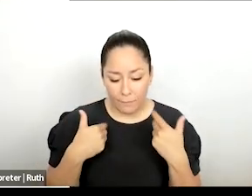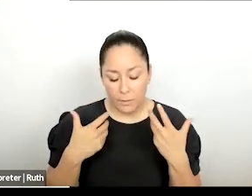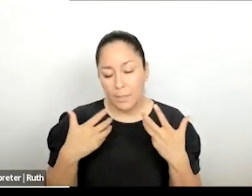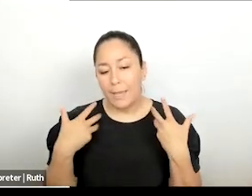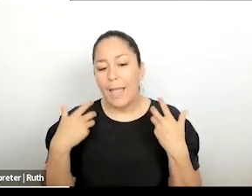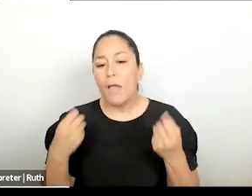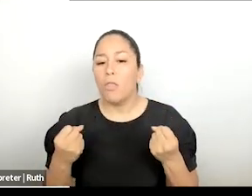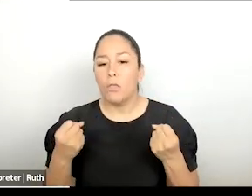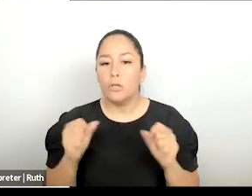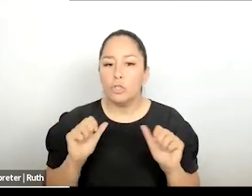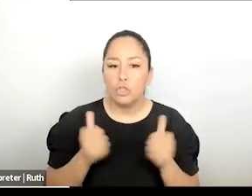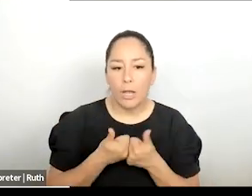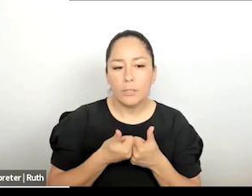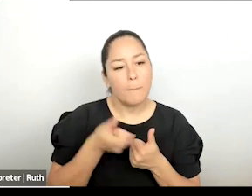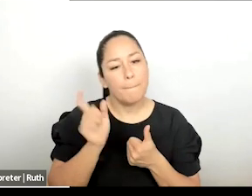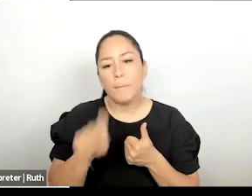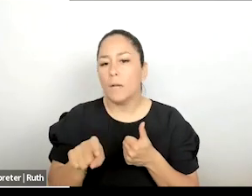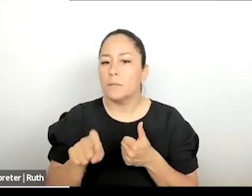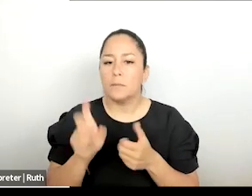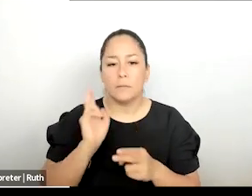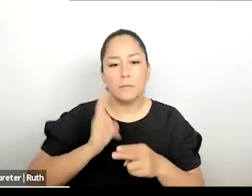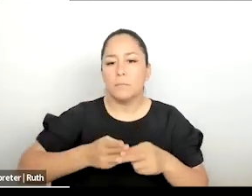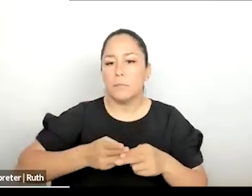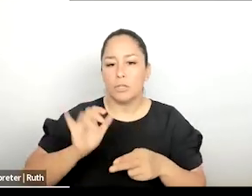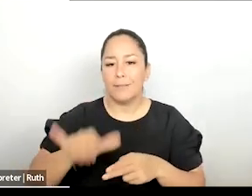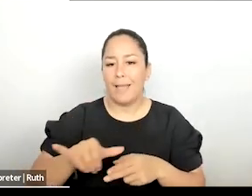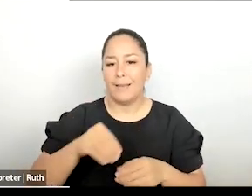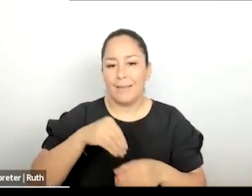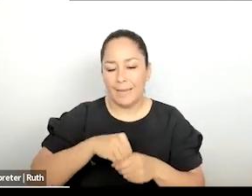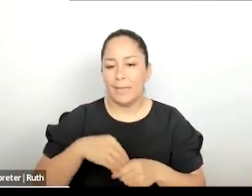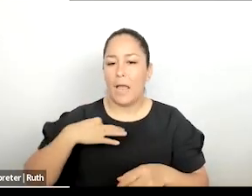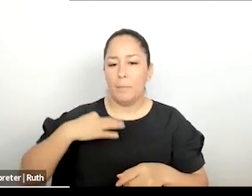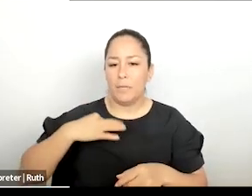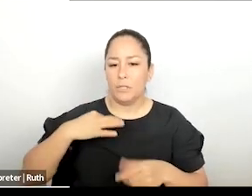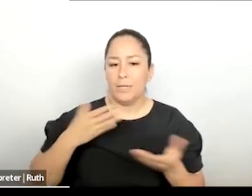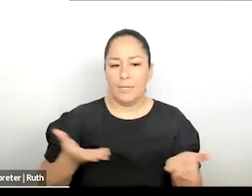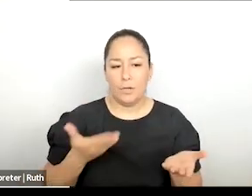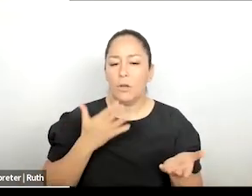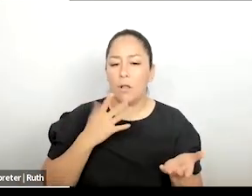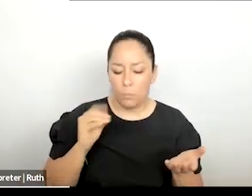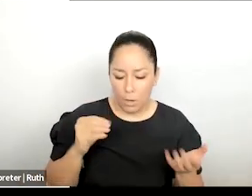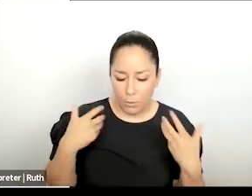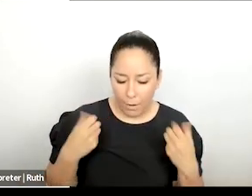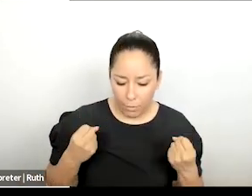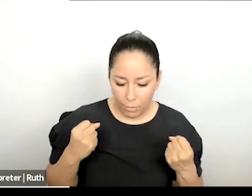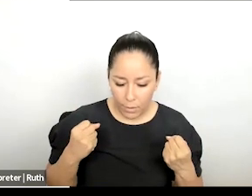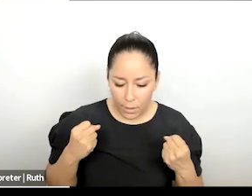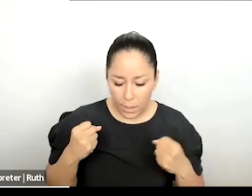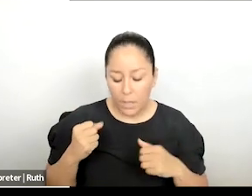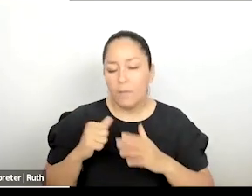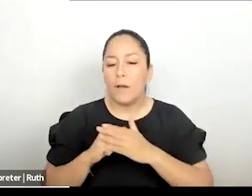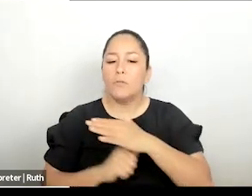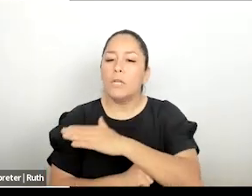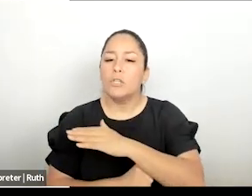health challenge, you need to name that in your application. We at the Colorado Health Foundation use a very